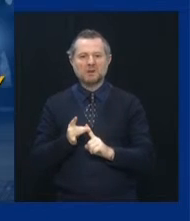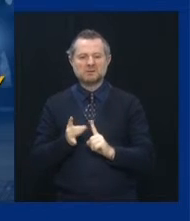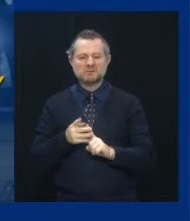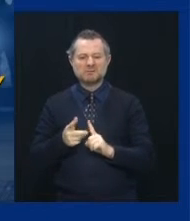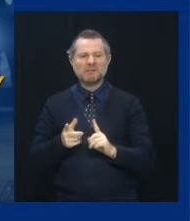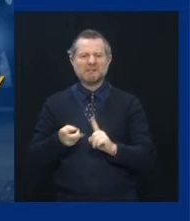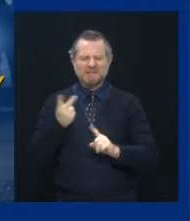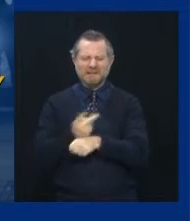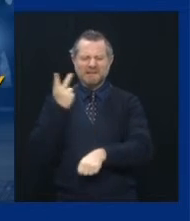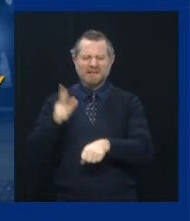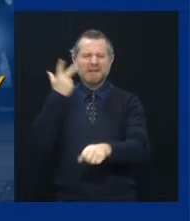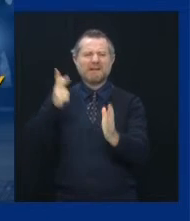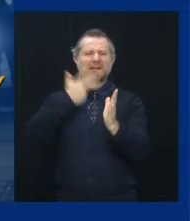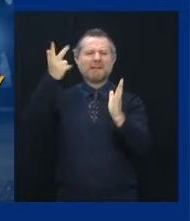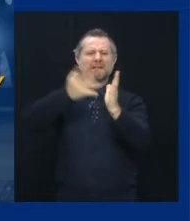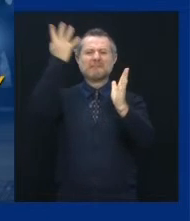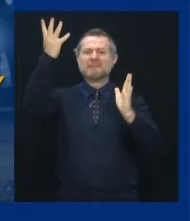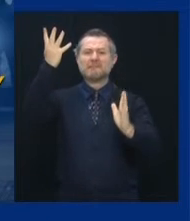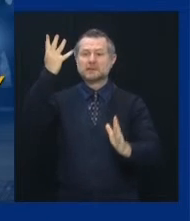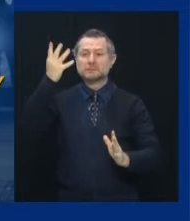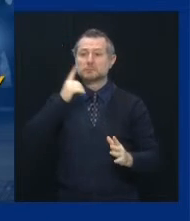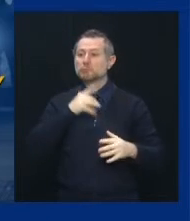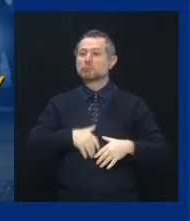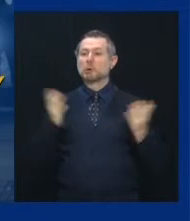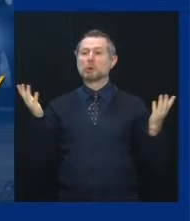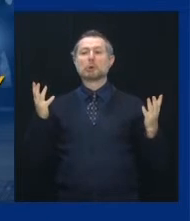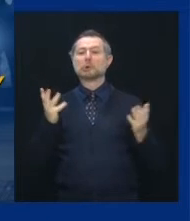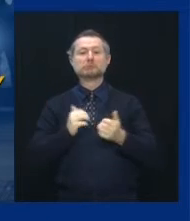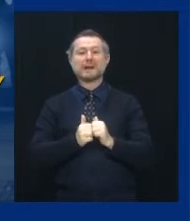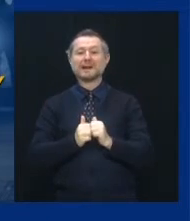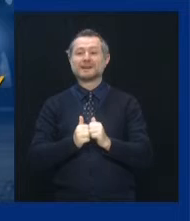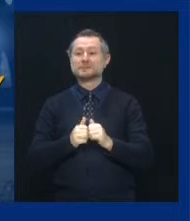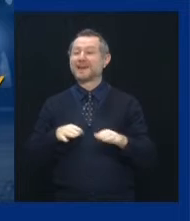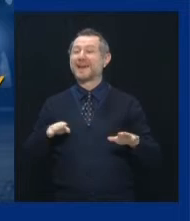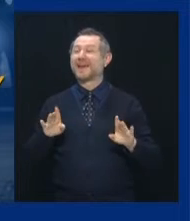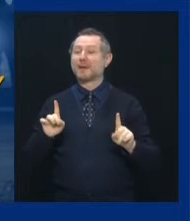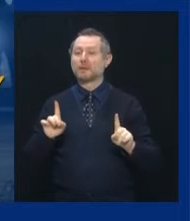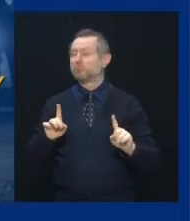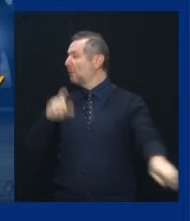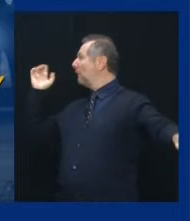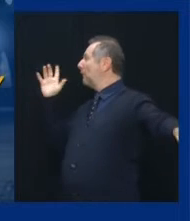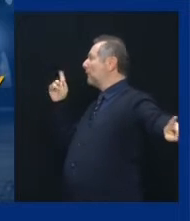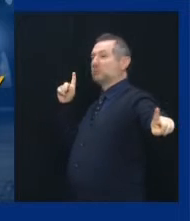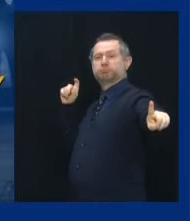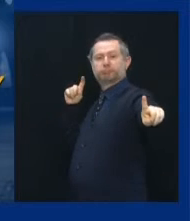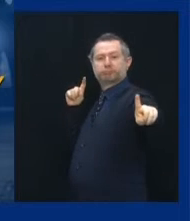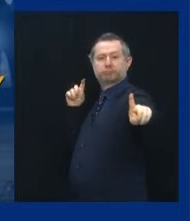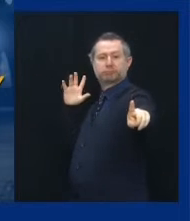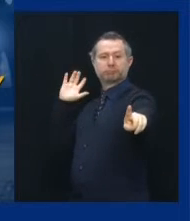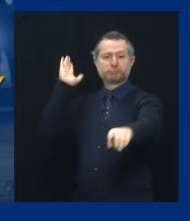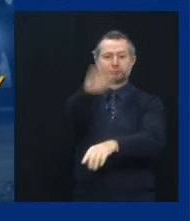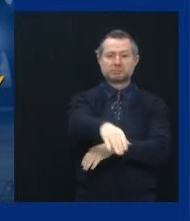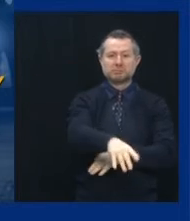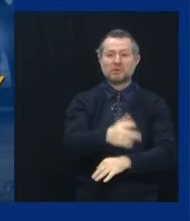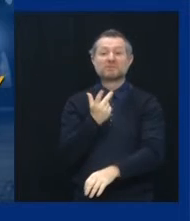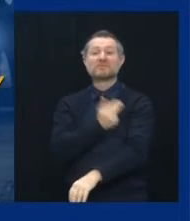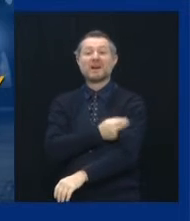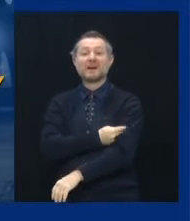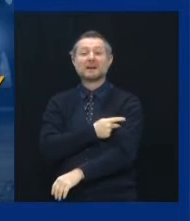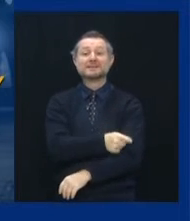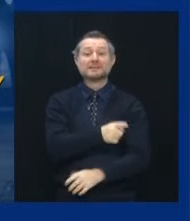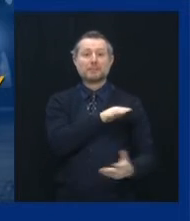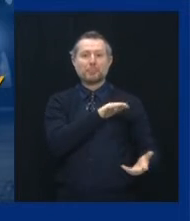Then we lose the race, because the vaccine supply is what is the limiting factor on the vaccine,